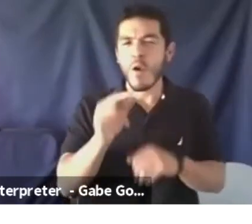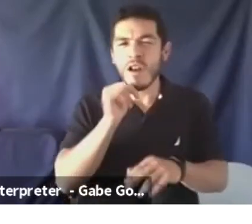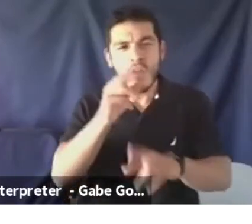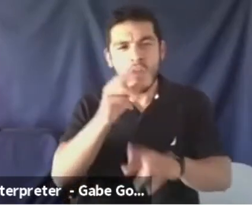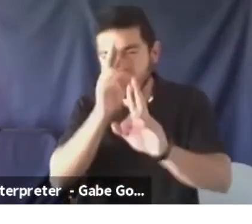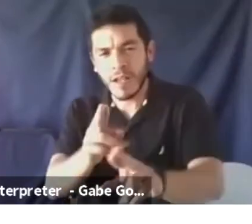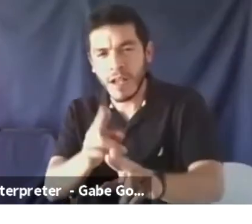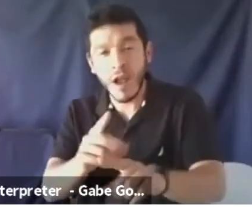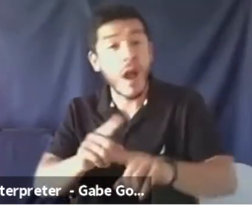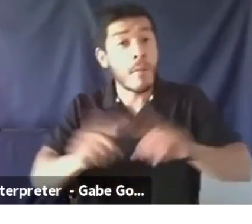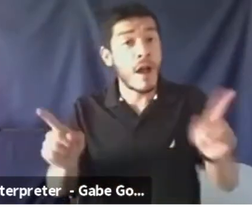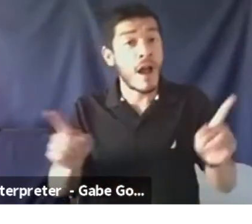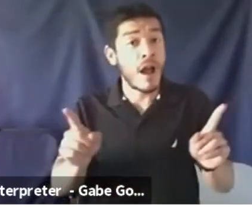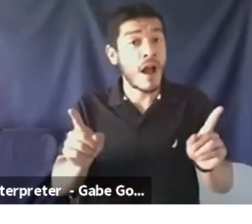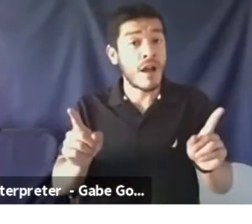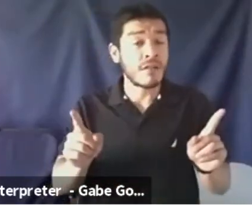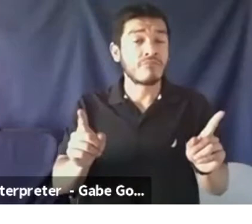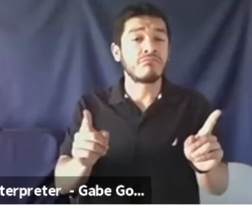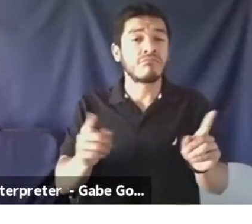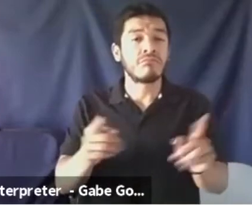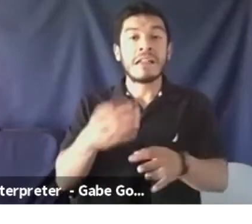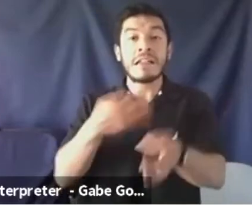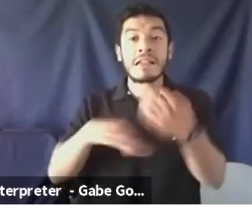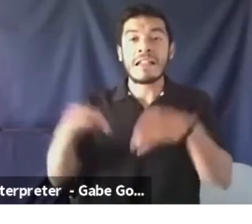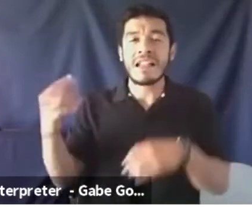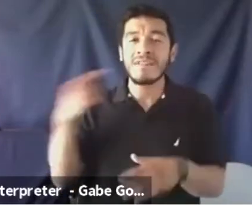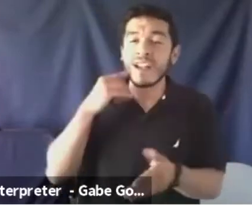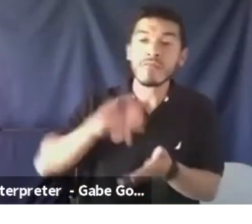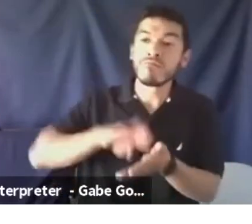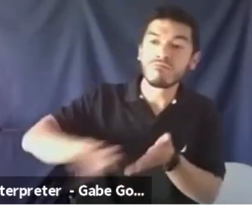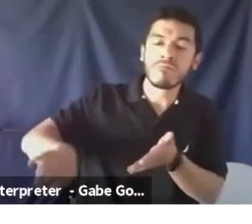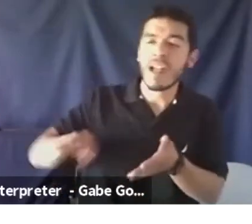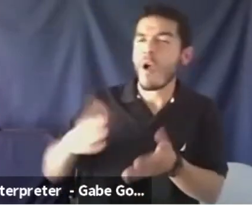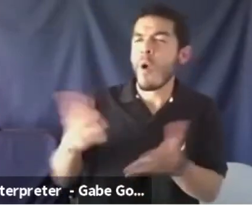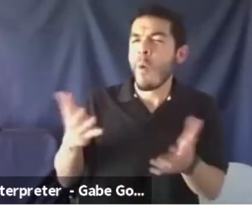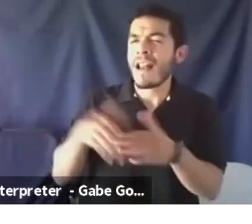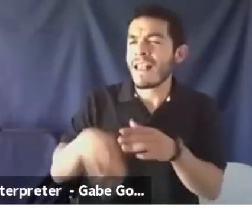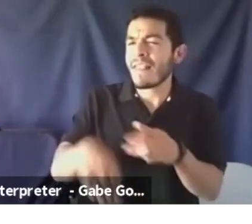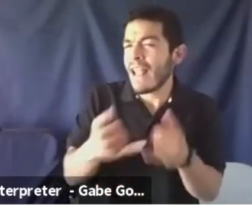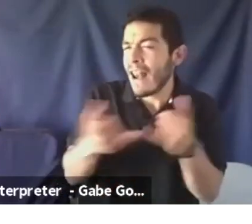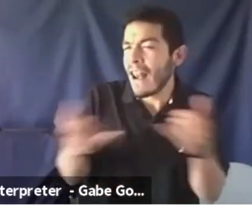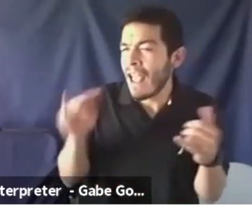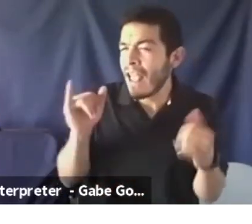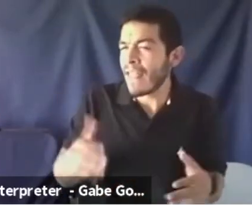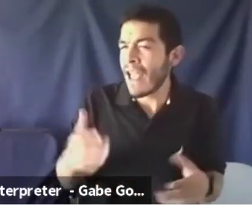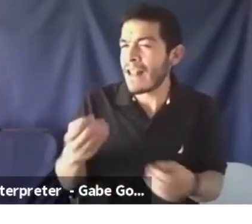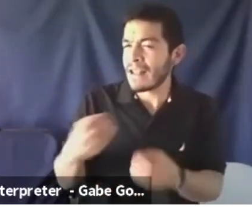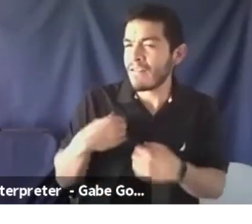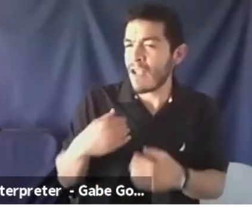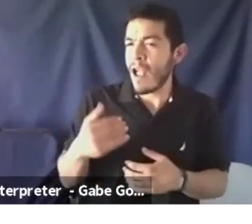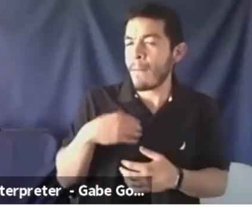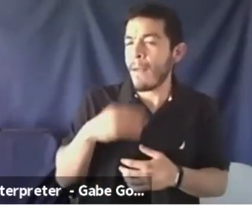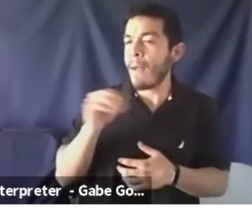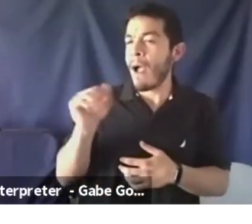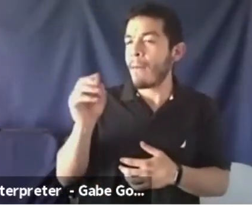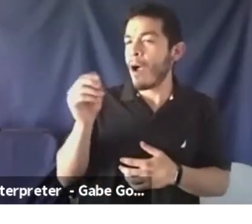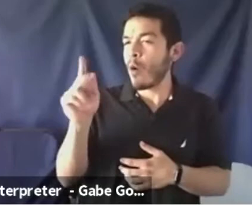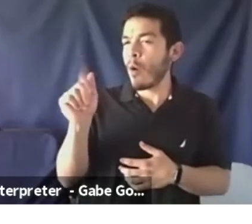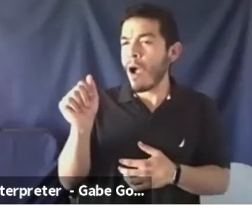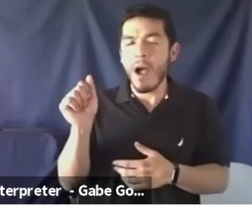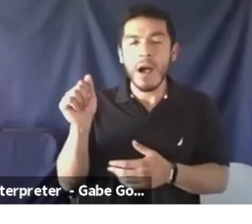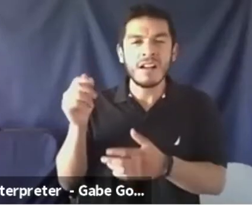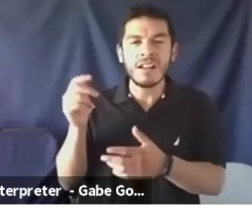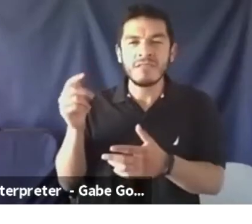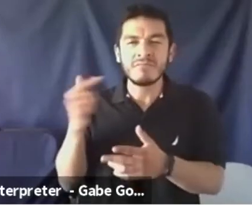disrespectful. But instead of kind of casting that aside, I said, okay, well, what is it in this line that is giving Mama Akua pause, and how can I